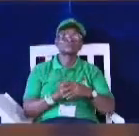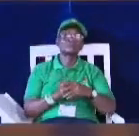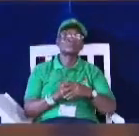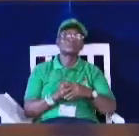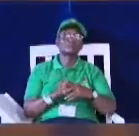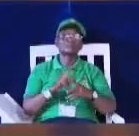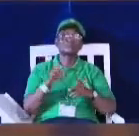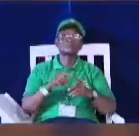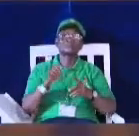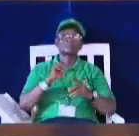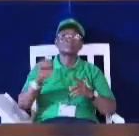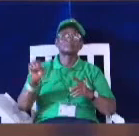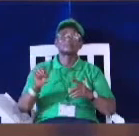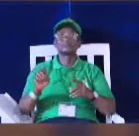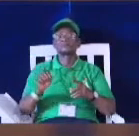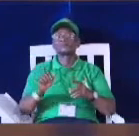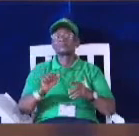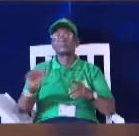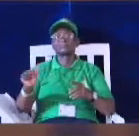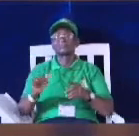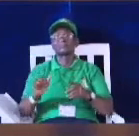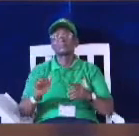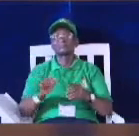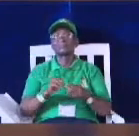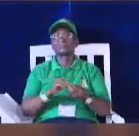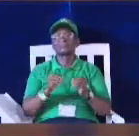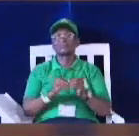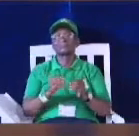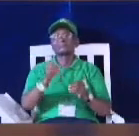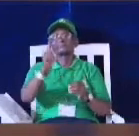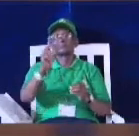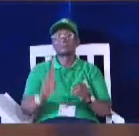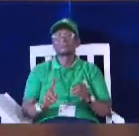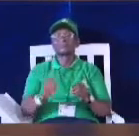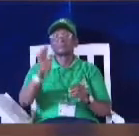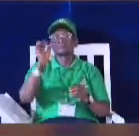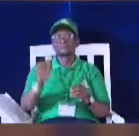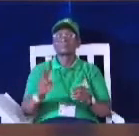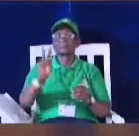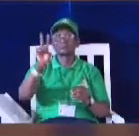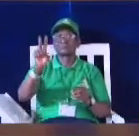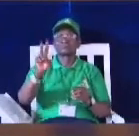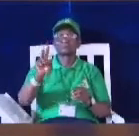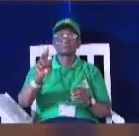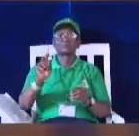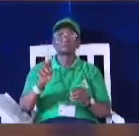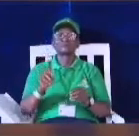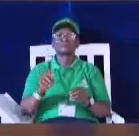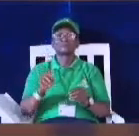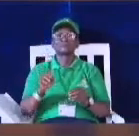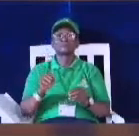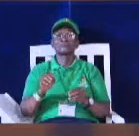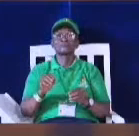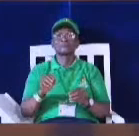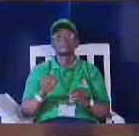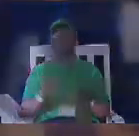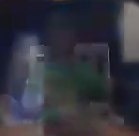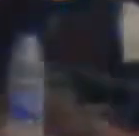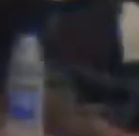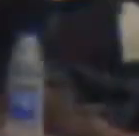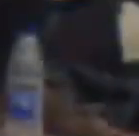And whenever a number cannot be divided by two, what do we call it? Odd number.